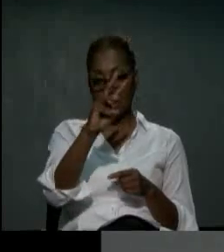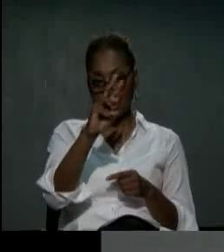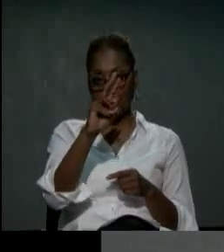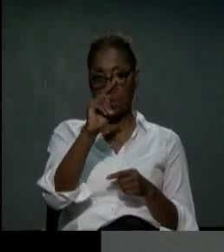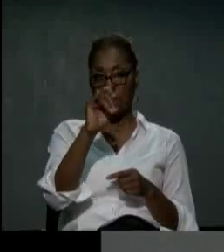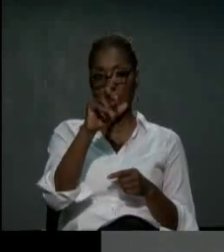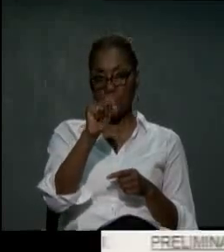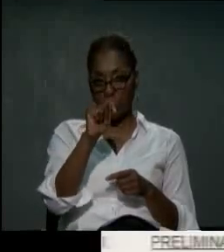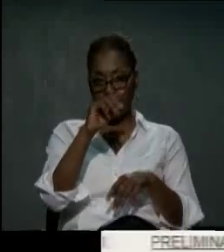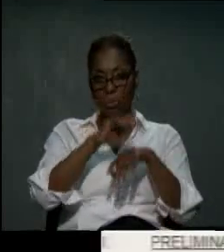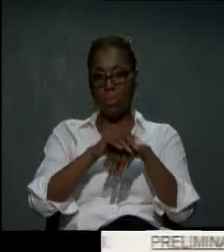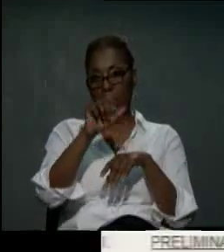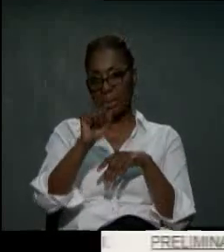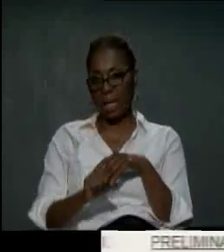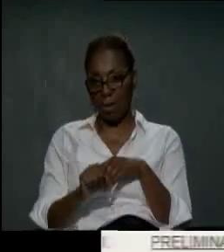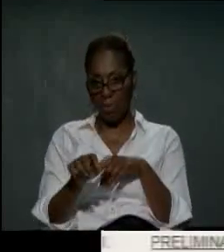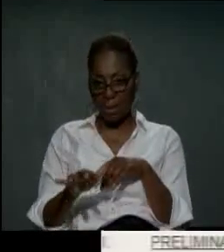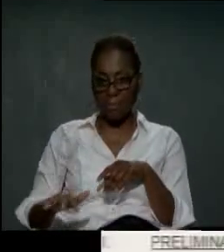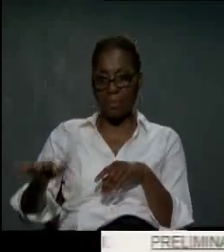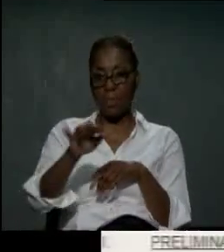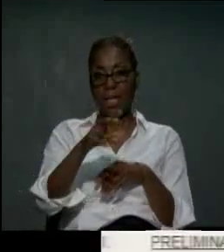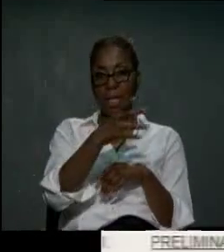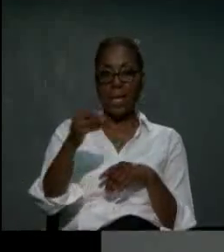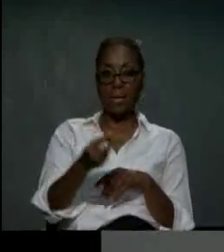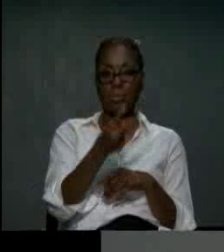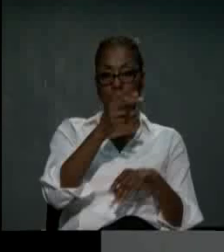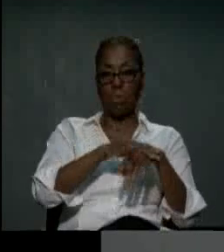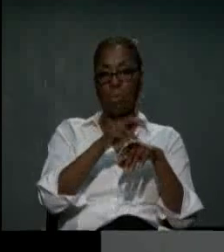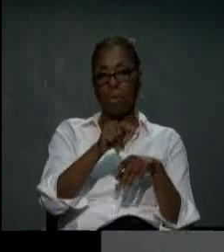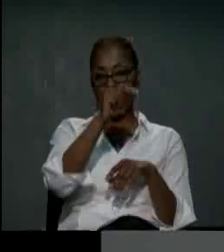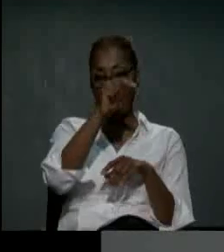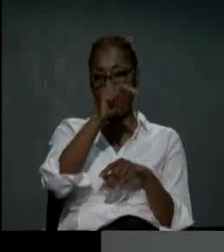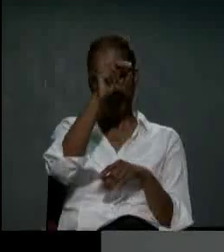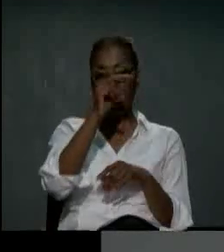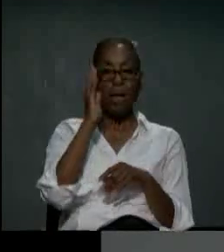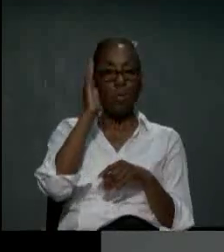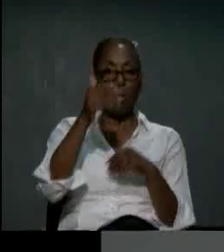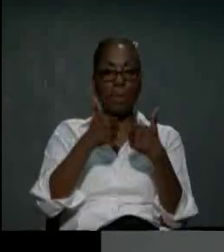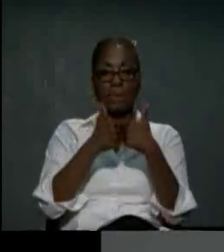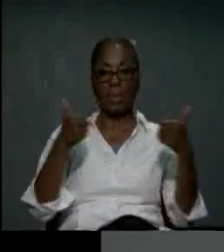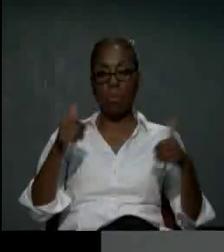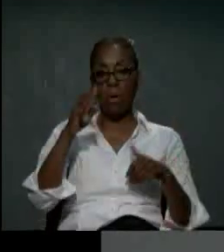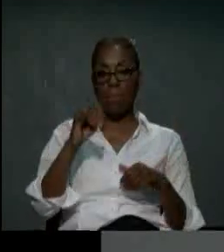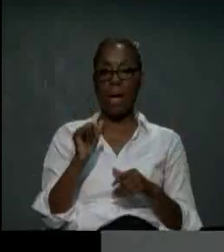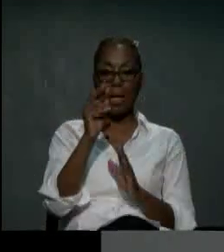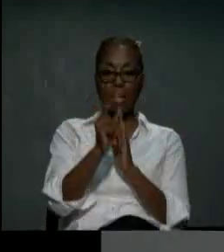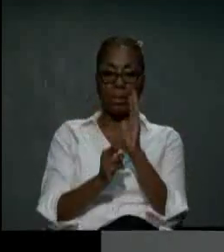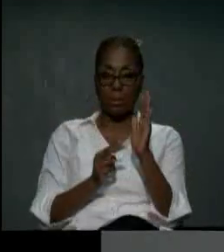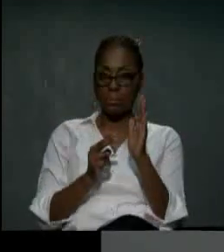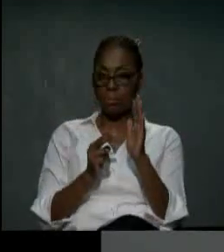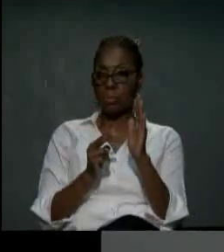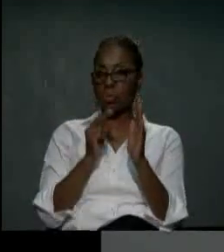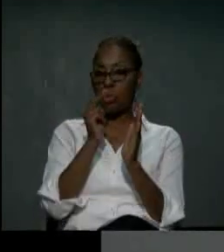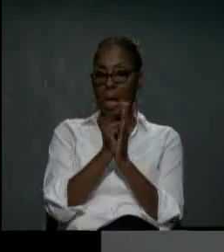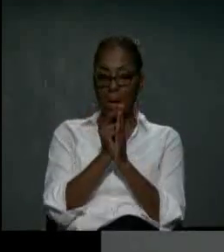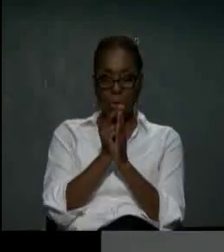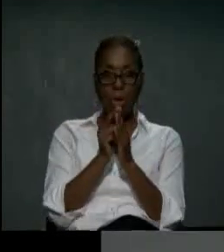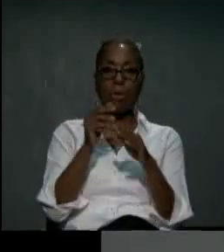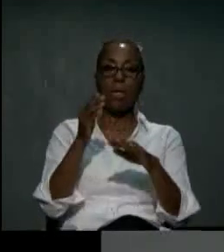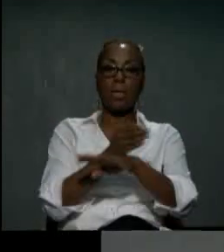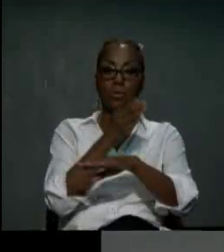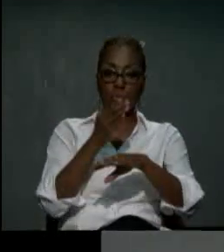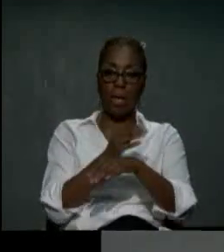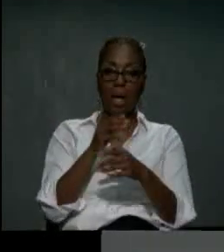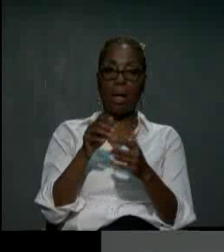units located along the south side of the site and 2 units on the north side. The units will be separated by a 2-hour fire-rated construction unless the local